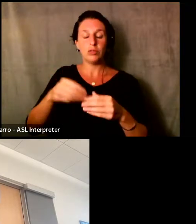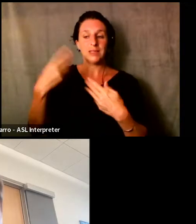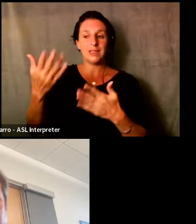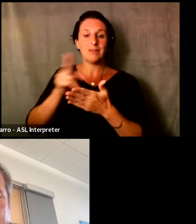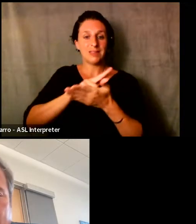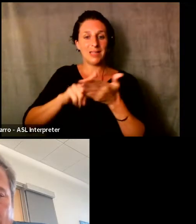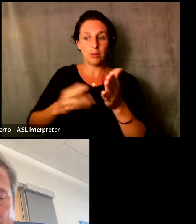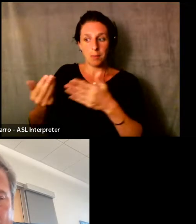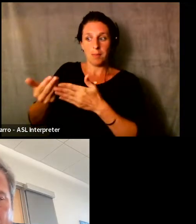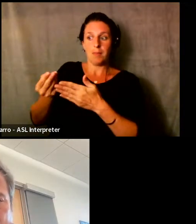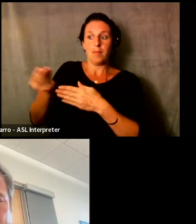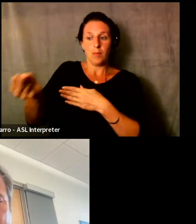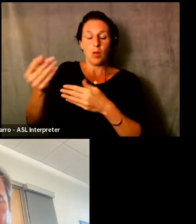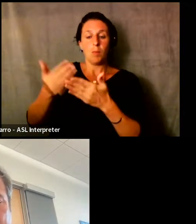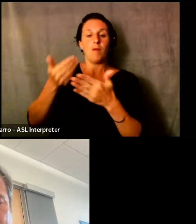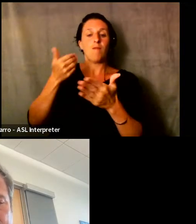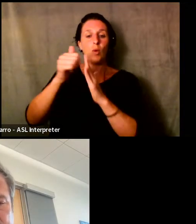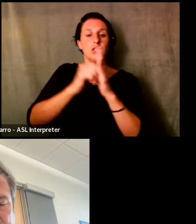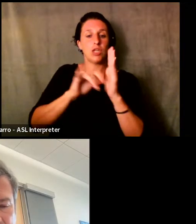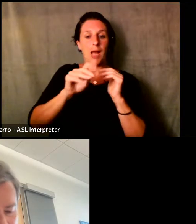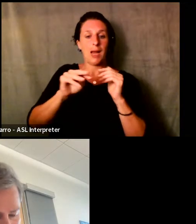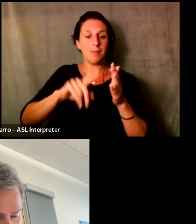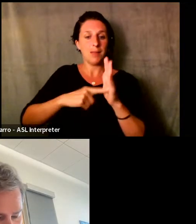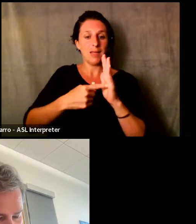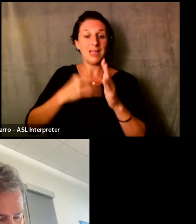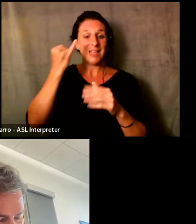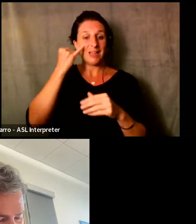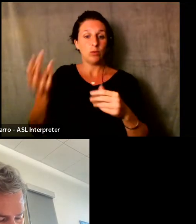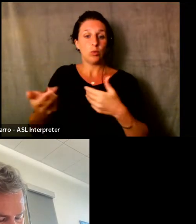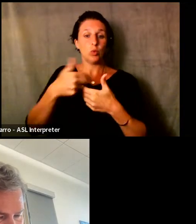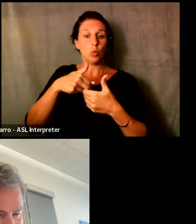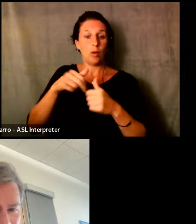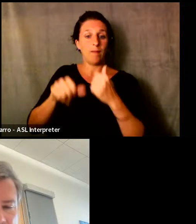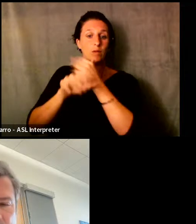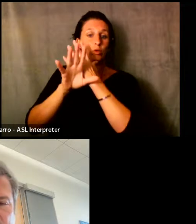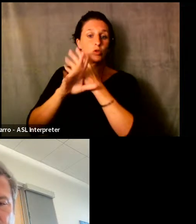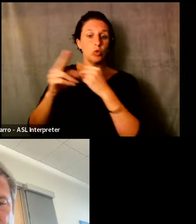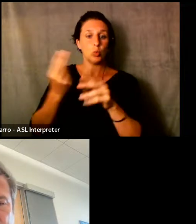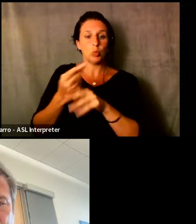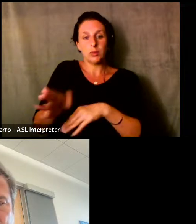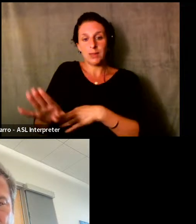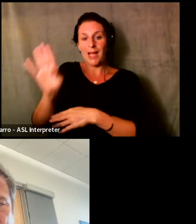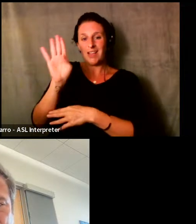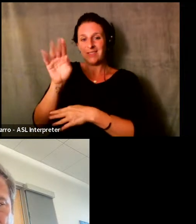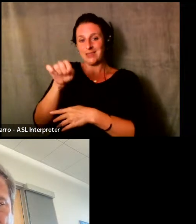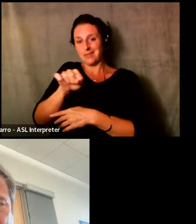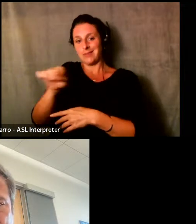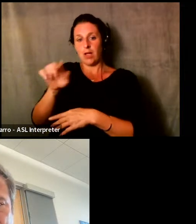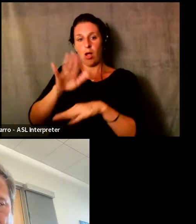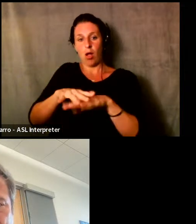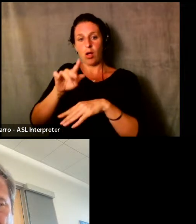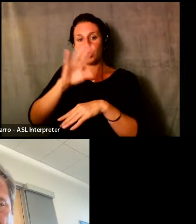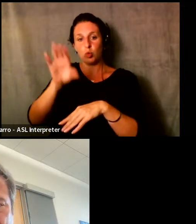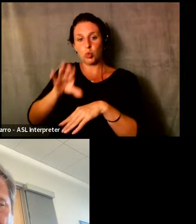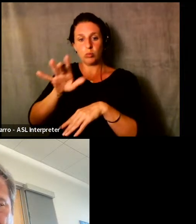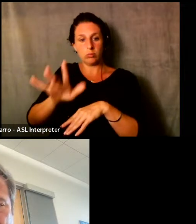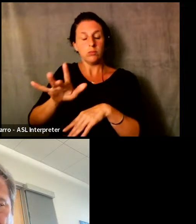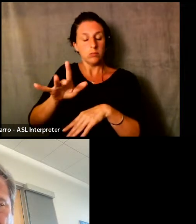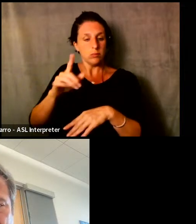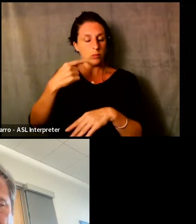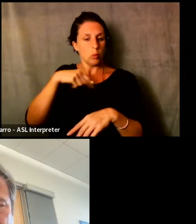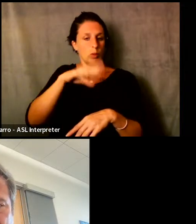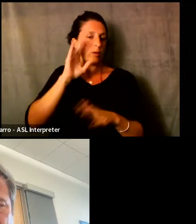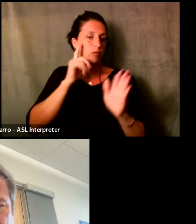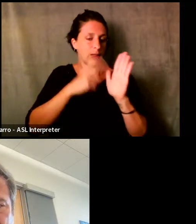agenda item begins. If you are joining us virtually, use the raise hand feature on Zoom to be recognized.